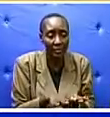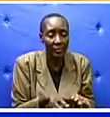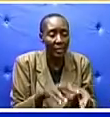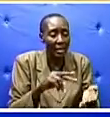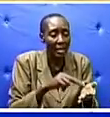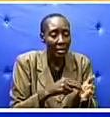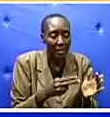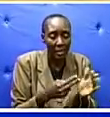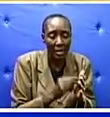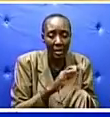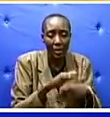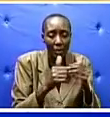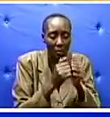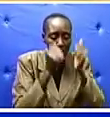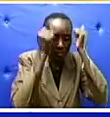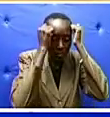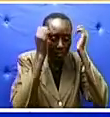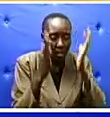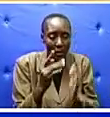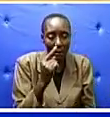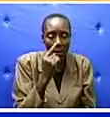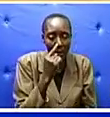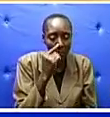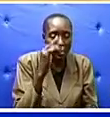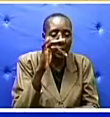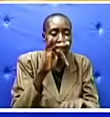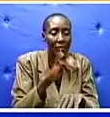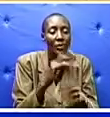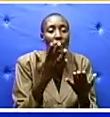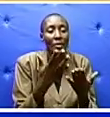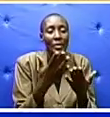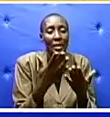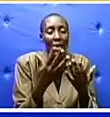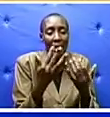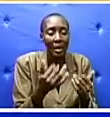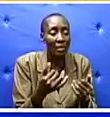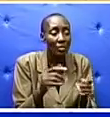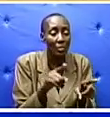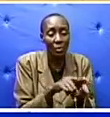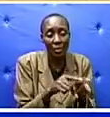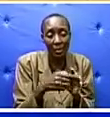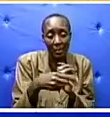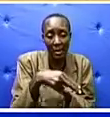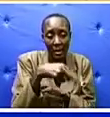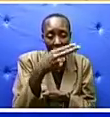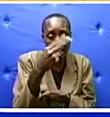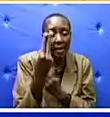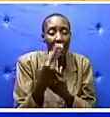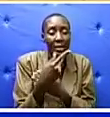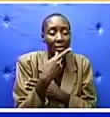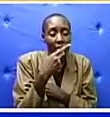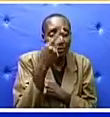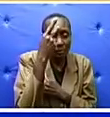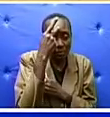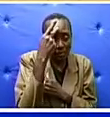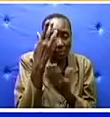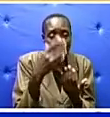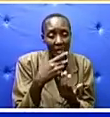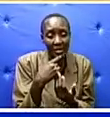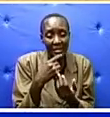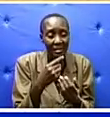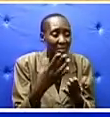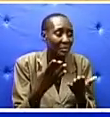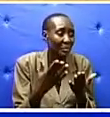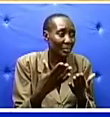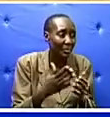home, and you know the infection rate even in the teens has gone up very high. So like the parents are not there to guide you or tell anything, they're busy doing